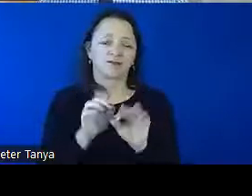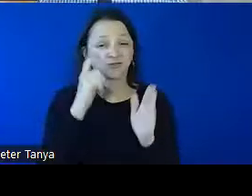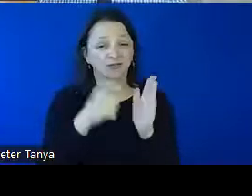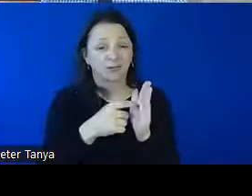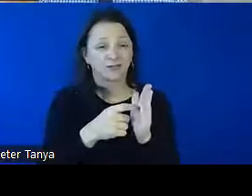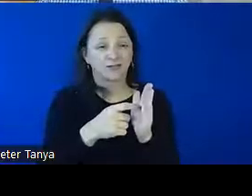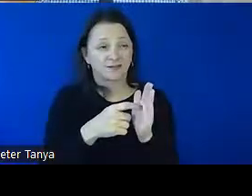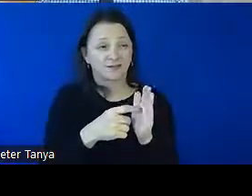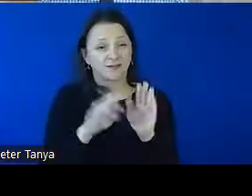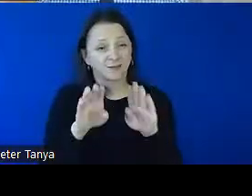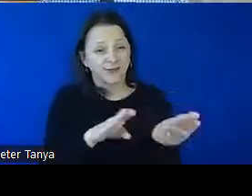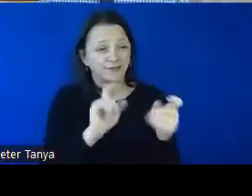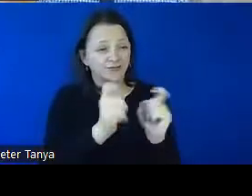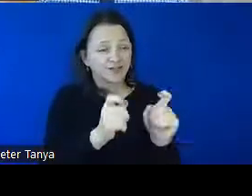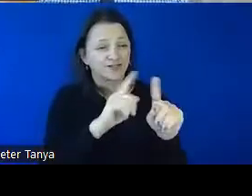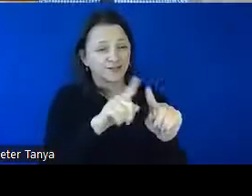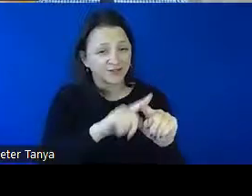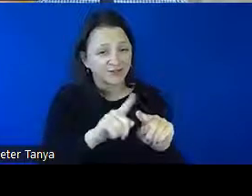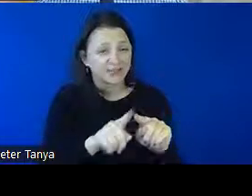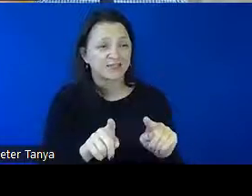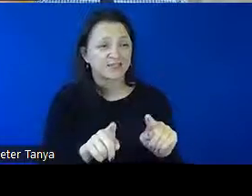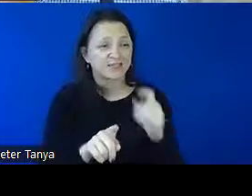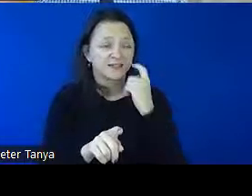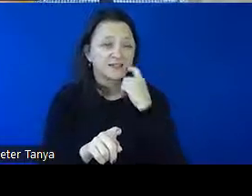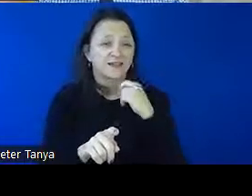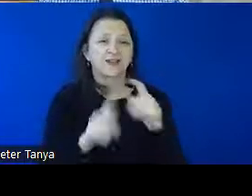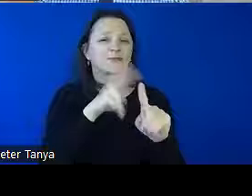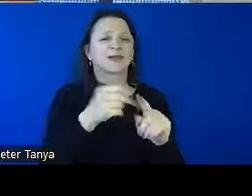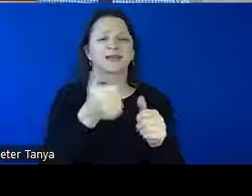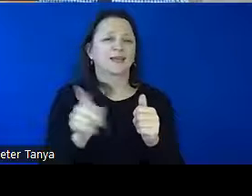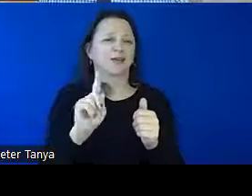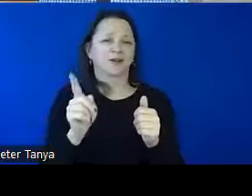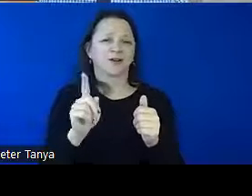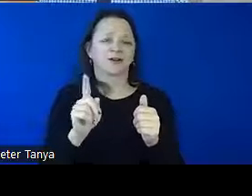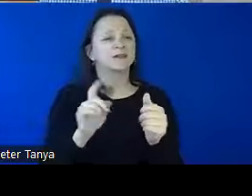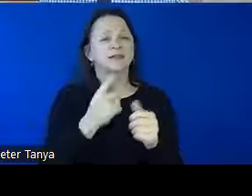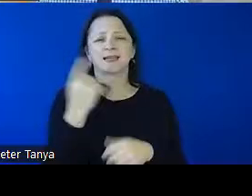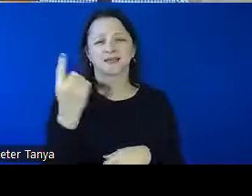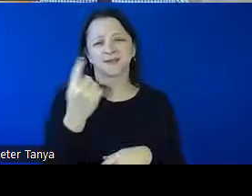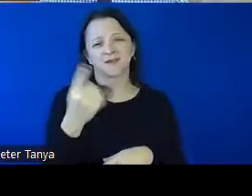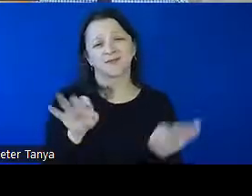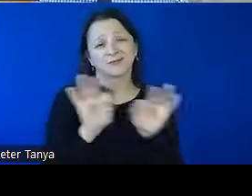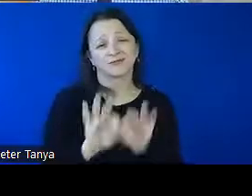that applies just outside of school into any other kind of domain as well.